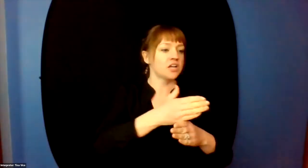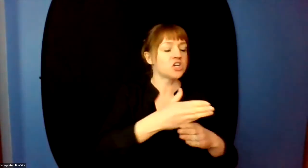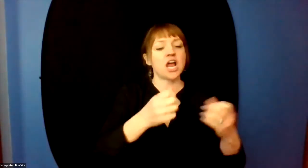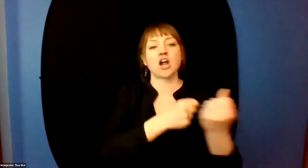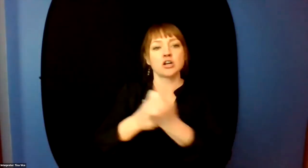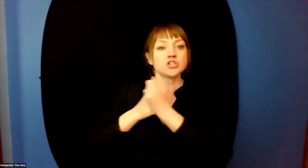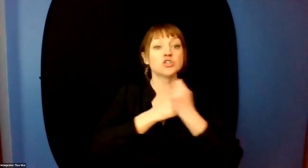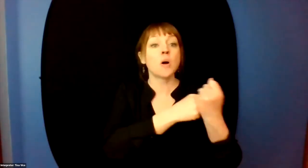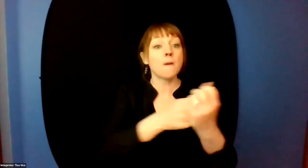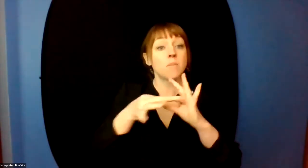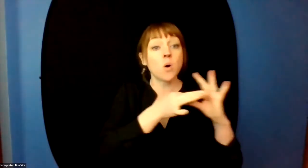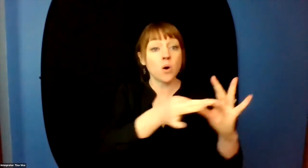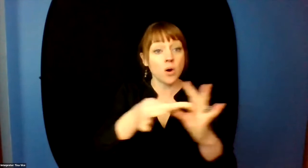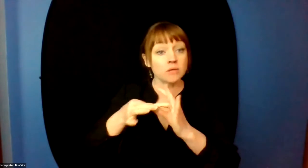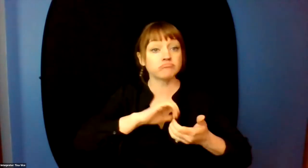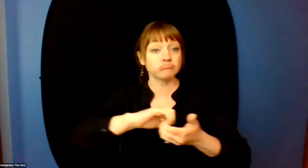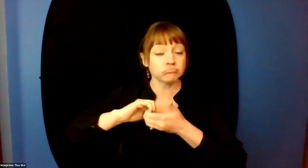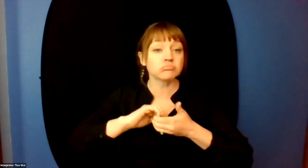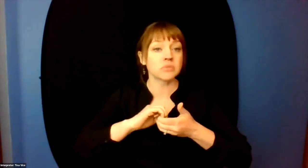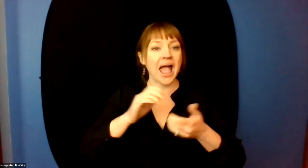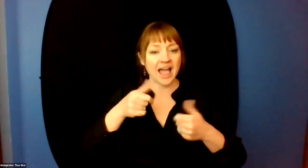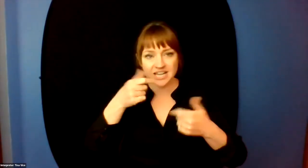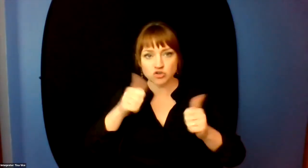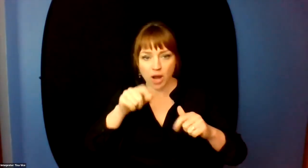this world with their loved one.